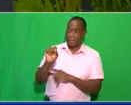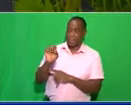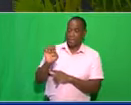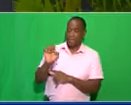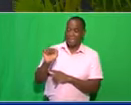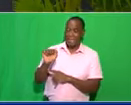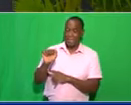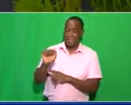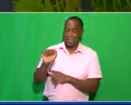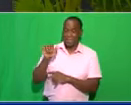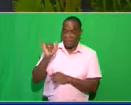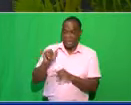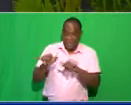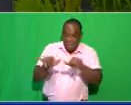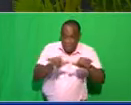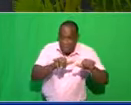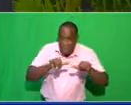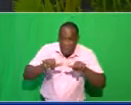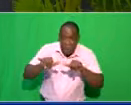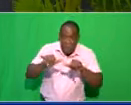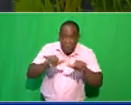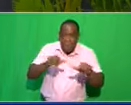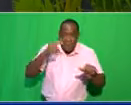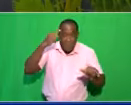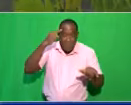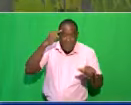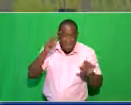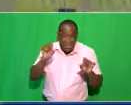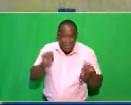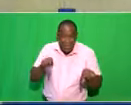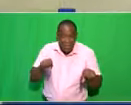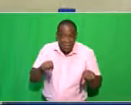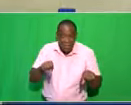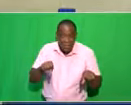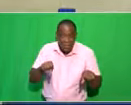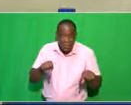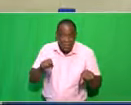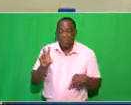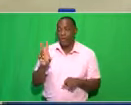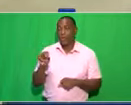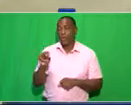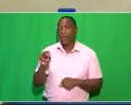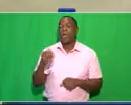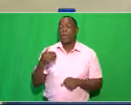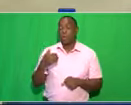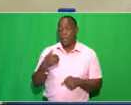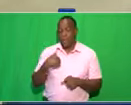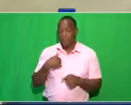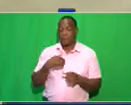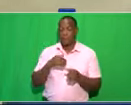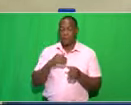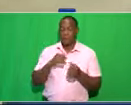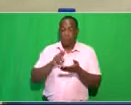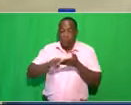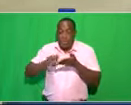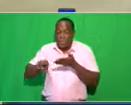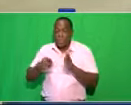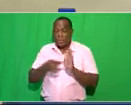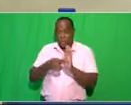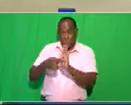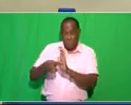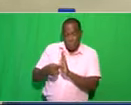that by Corinne Duzel. Thank you very much, Professor Delisle. Well, we are getting closer and closer to